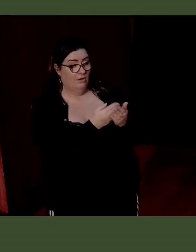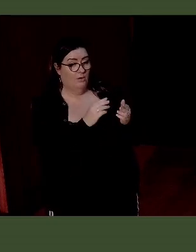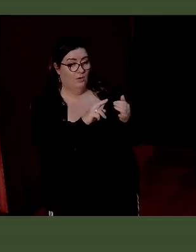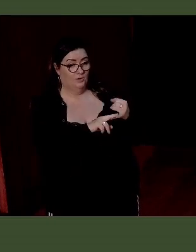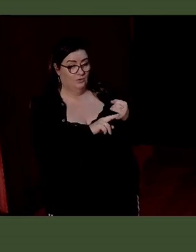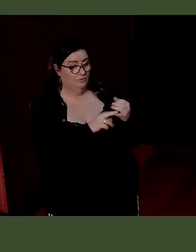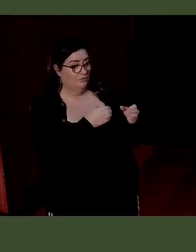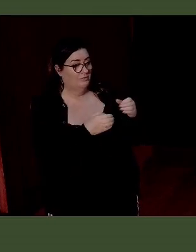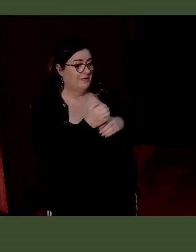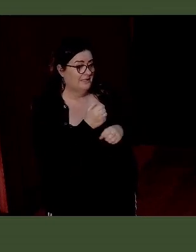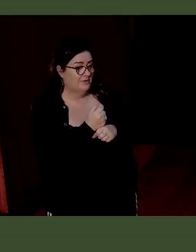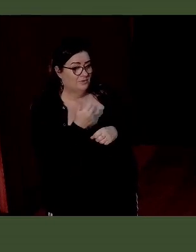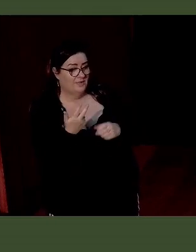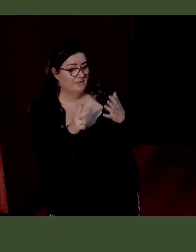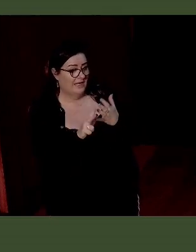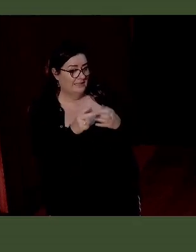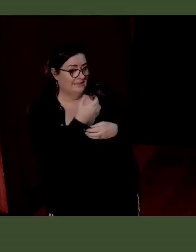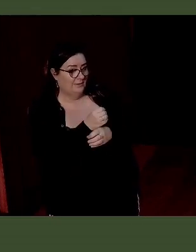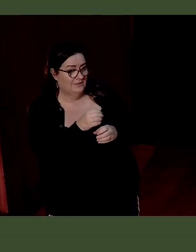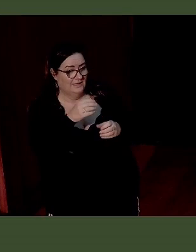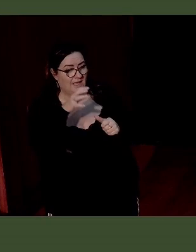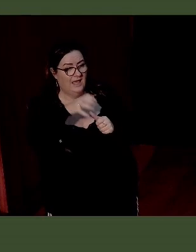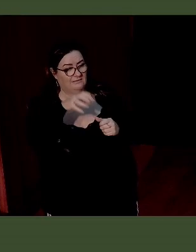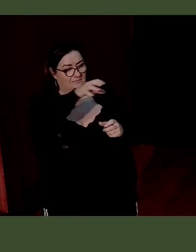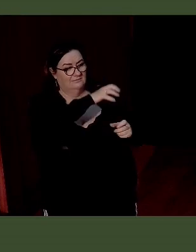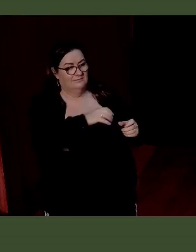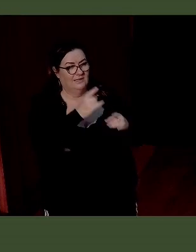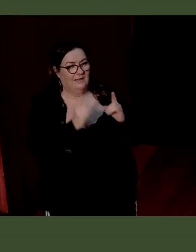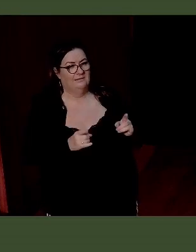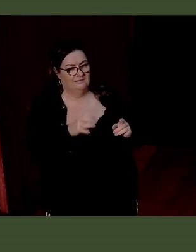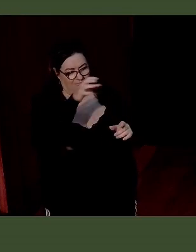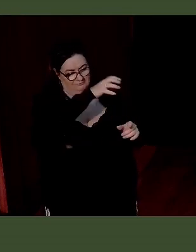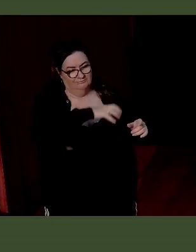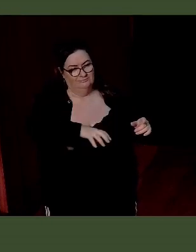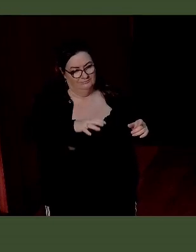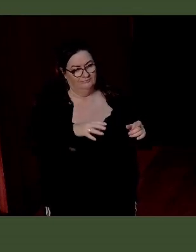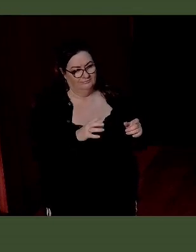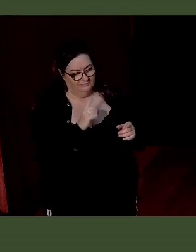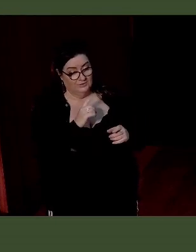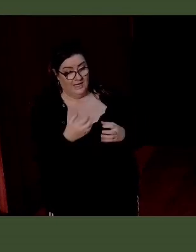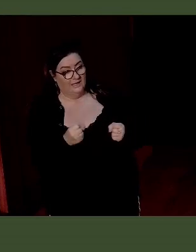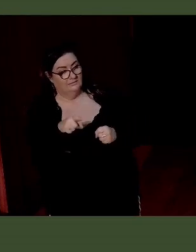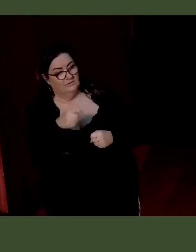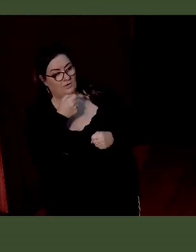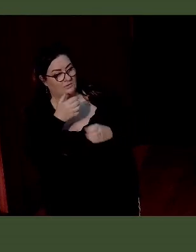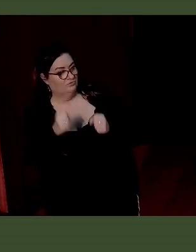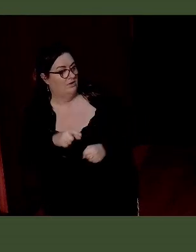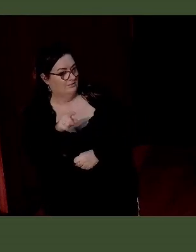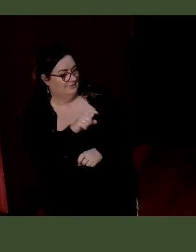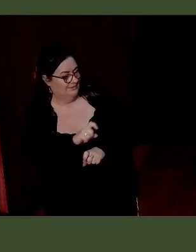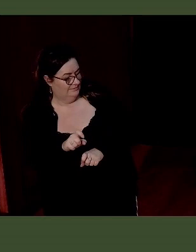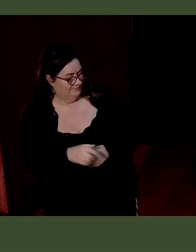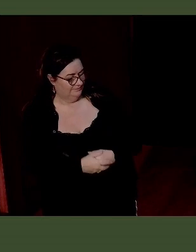were replaced by roughly 28 county health authorities. There were three poor law unions still in existence in Dublin.